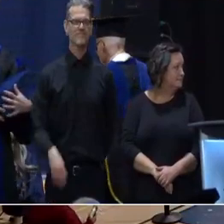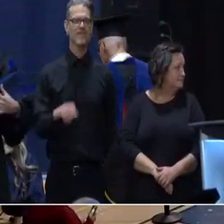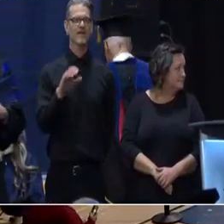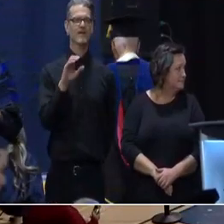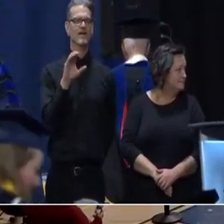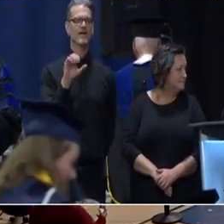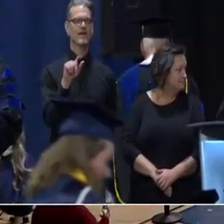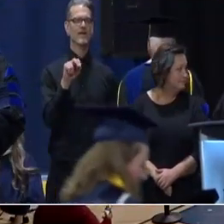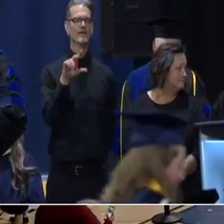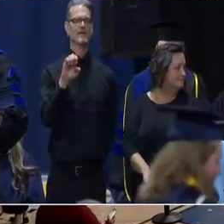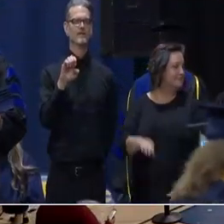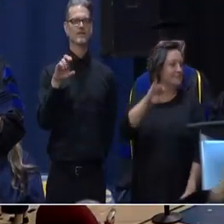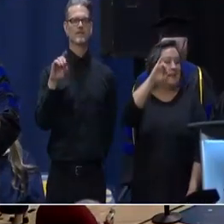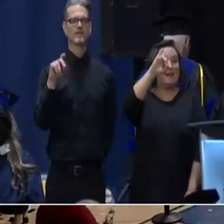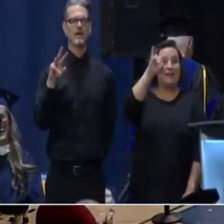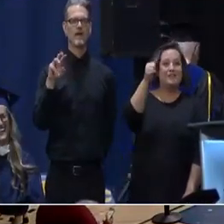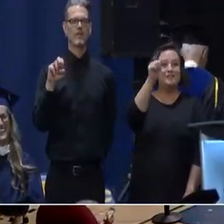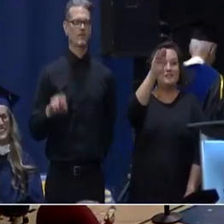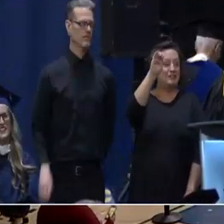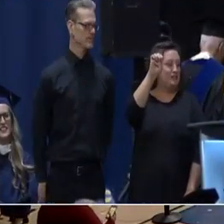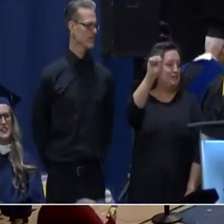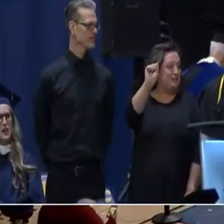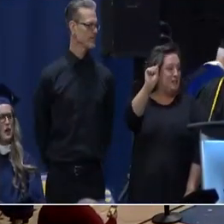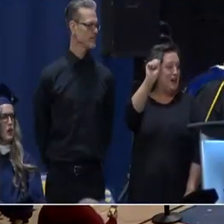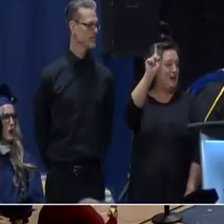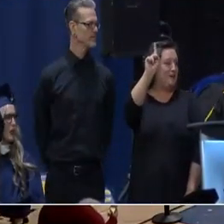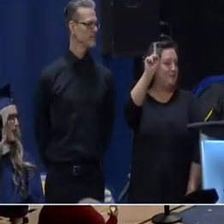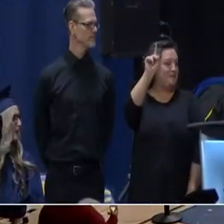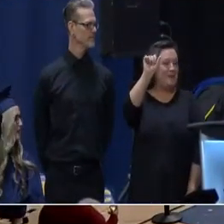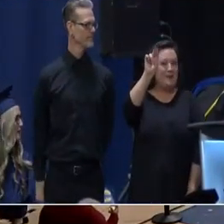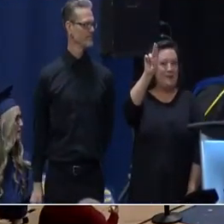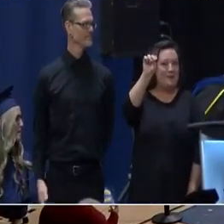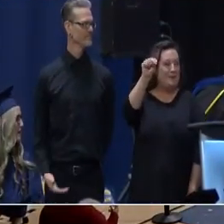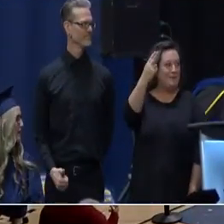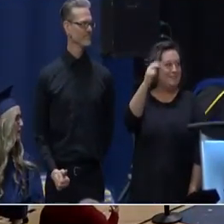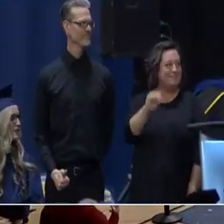Candace Dow. James Kuhn.